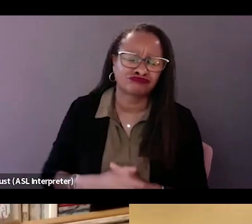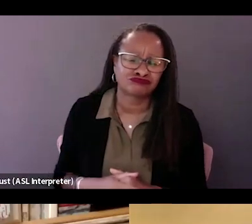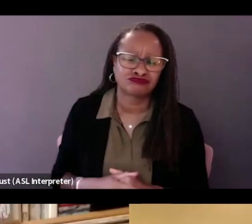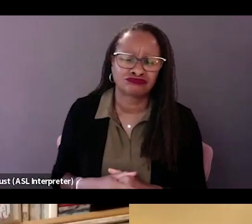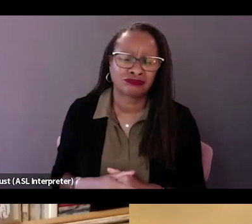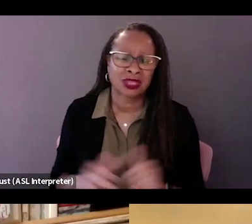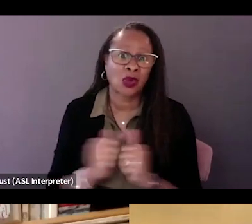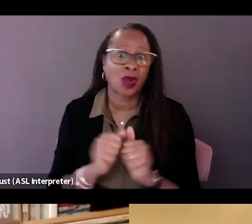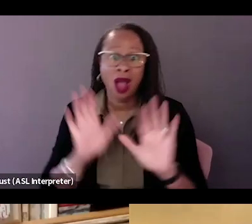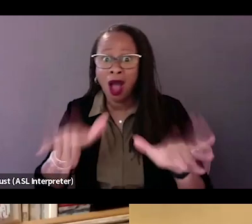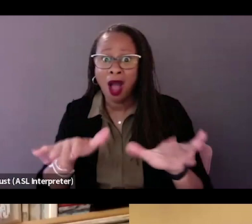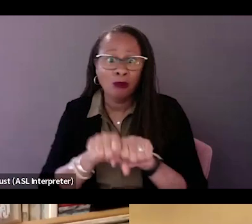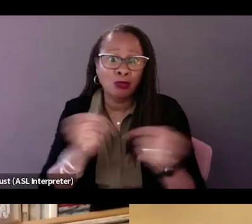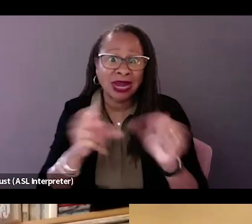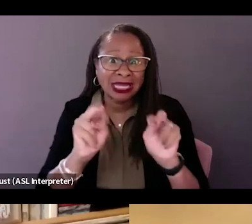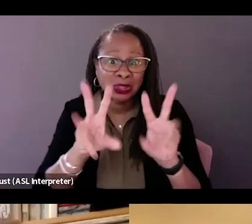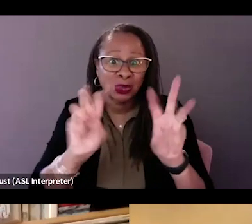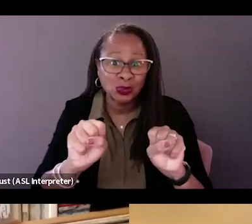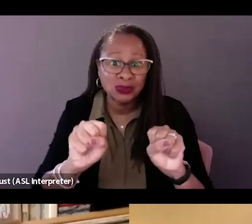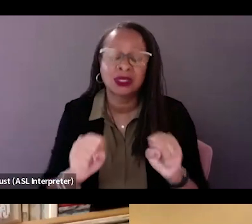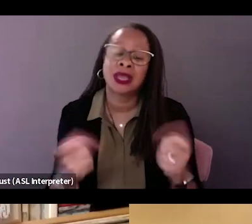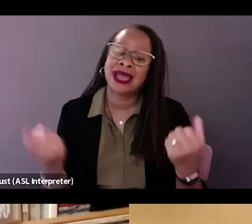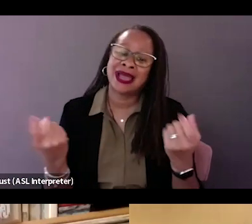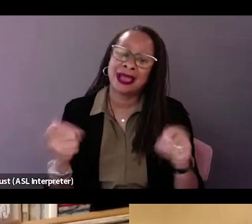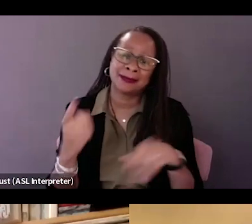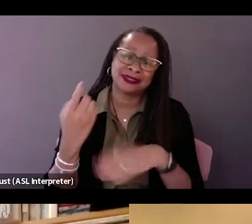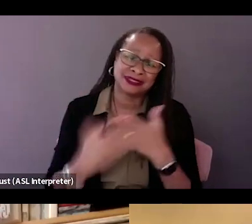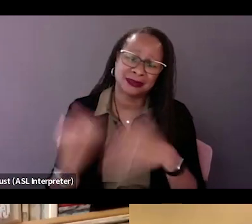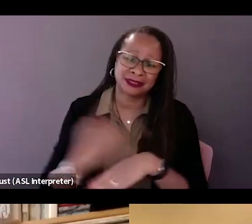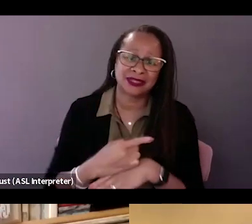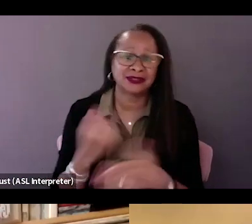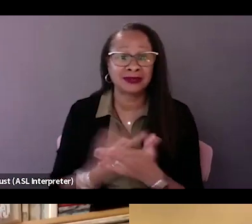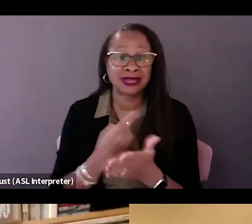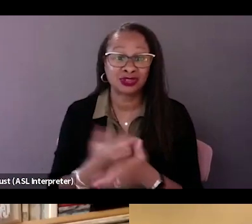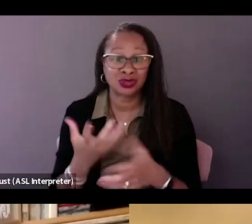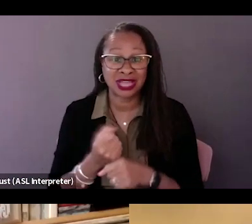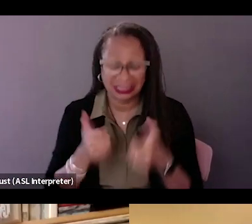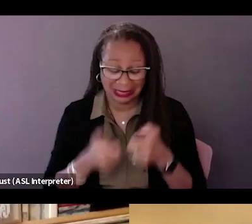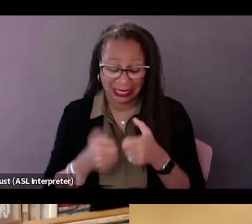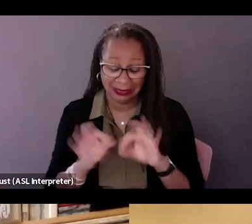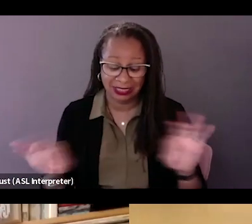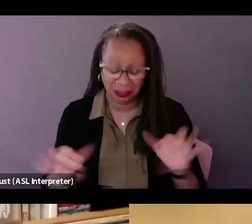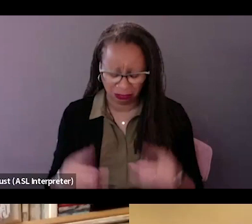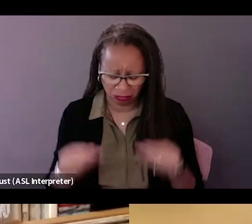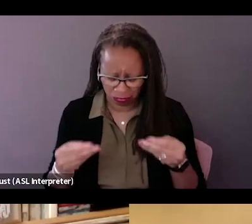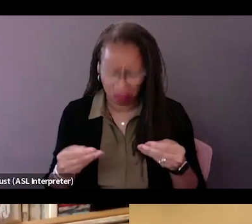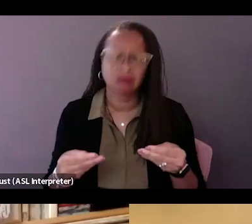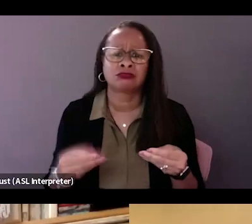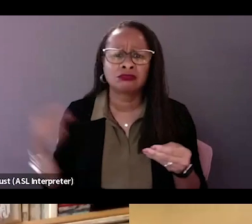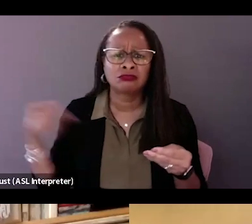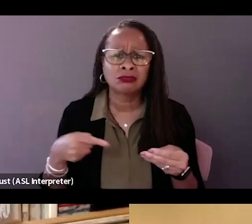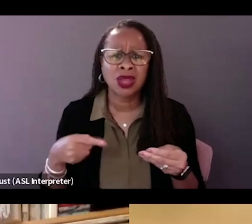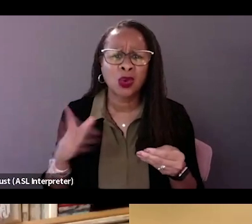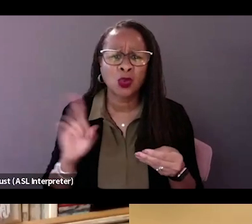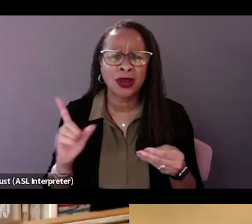with breaking stories. That happens on some days, but a lot of times it's just a text message. And you can be like, wait, where did this